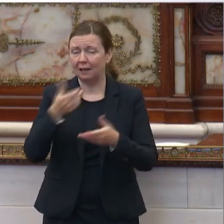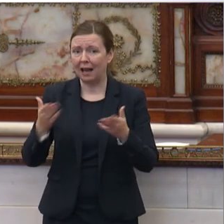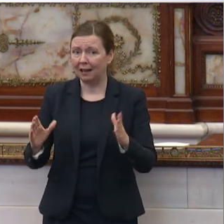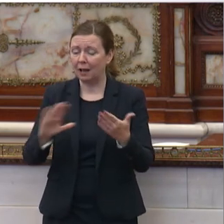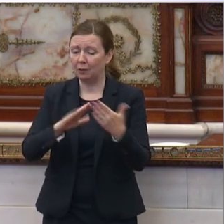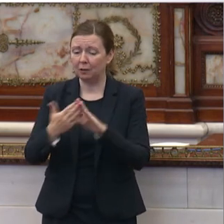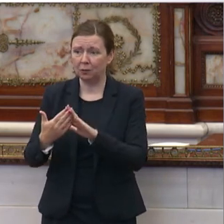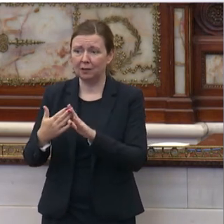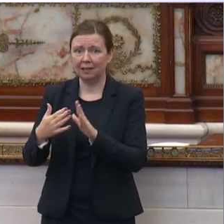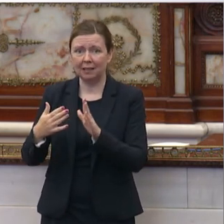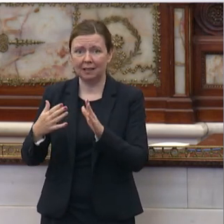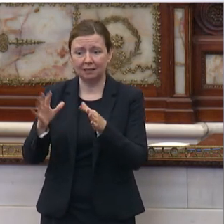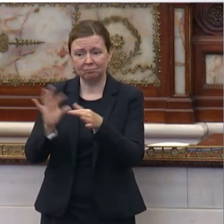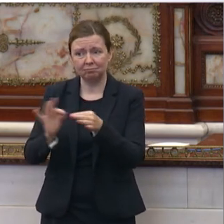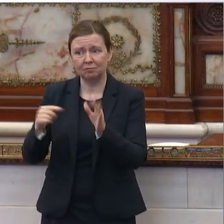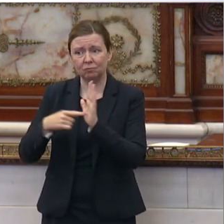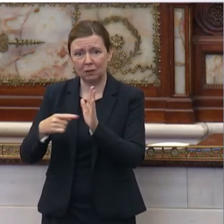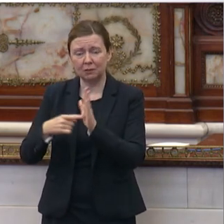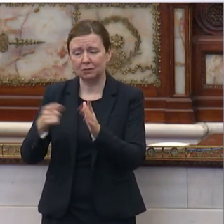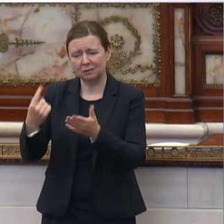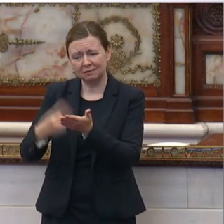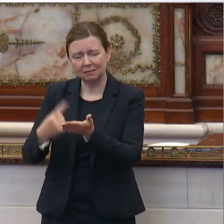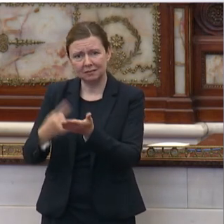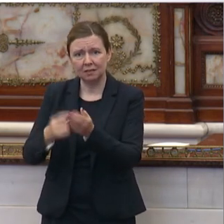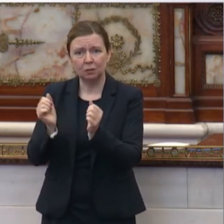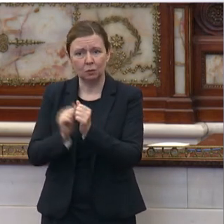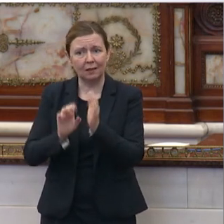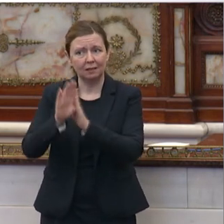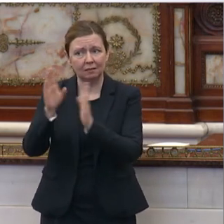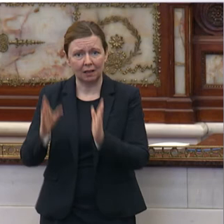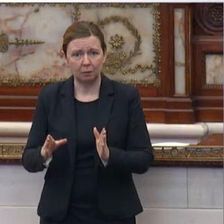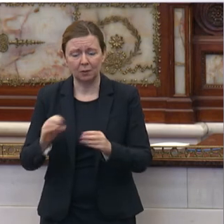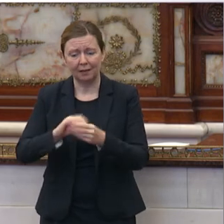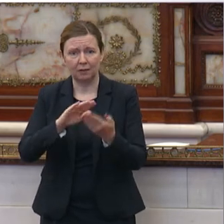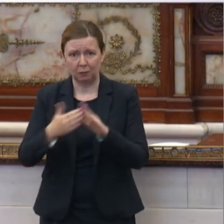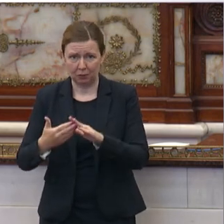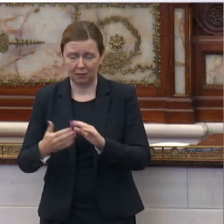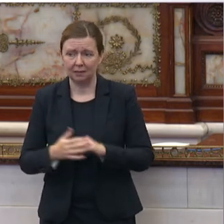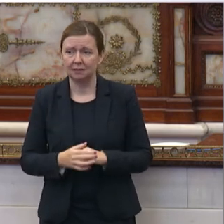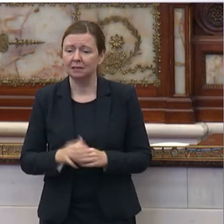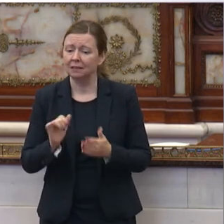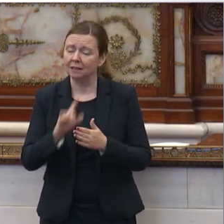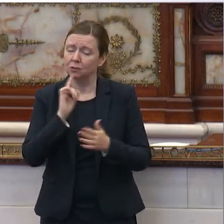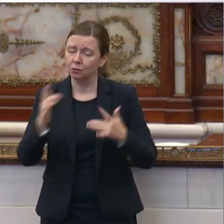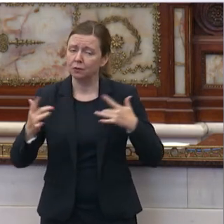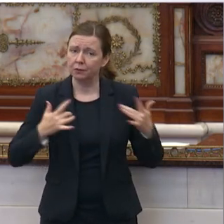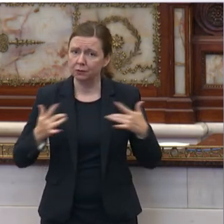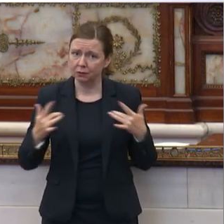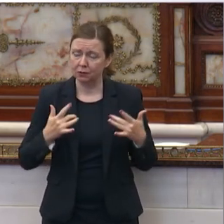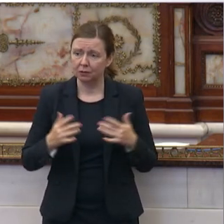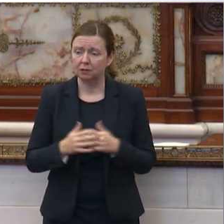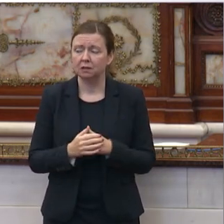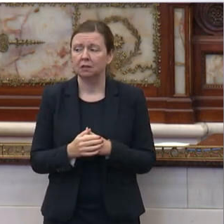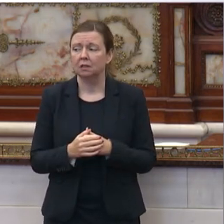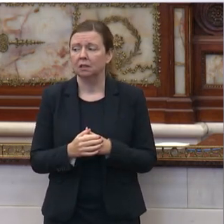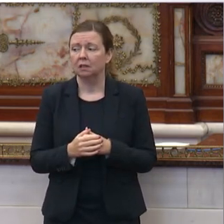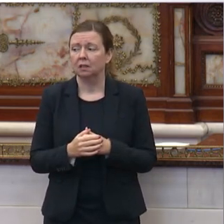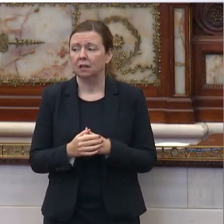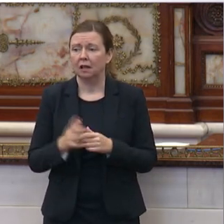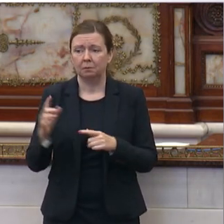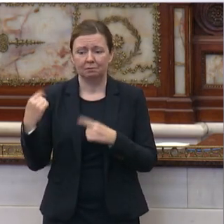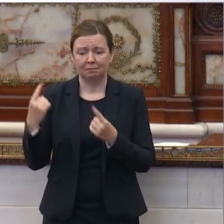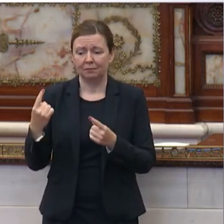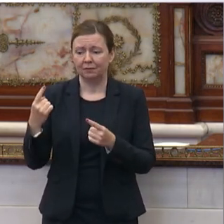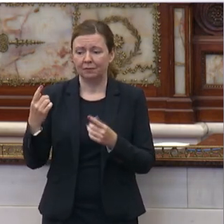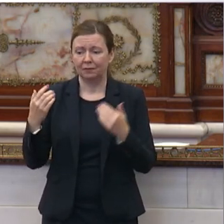community residents to discuss, dialogue, and deliberate with the developer in the community. It's a real concern that Civil Design Review this past week, they had